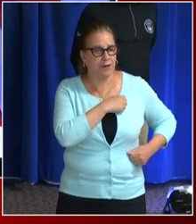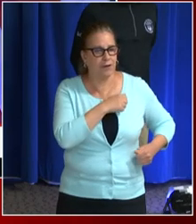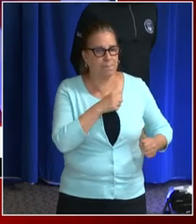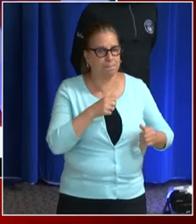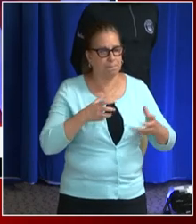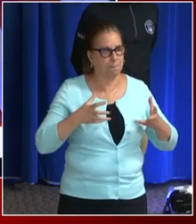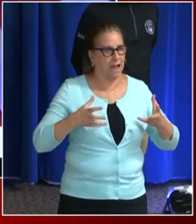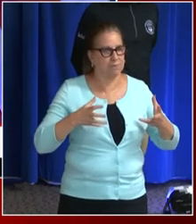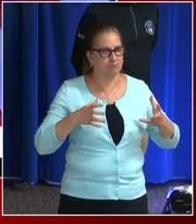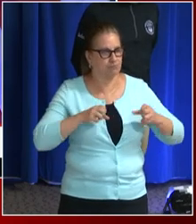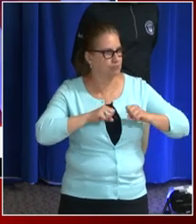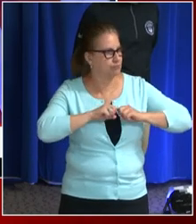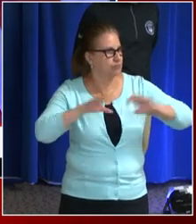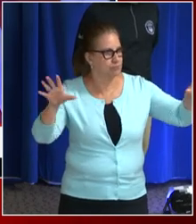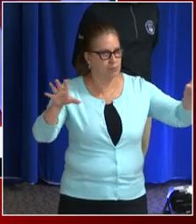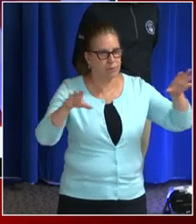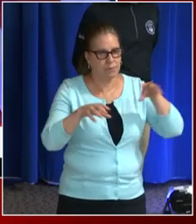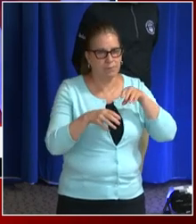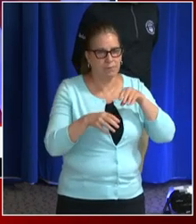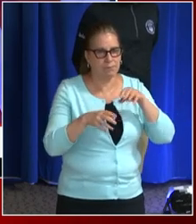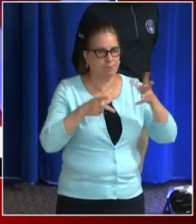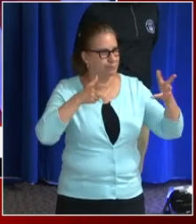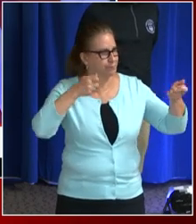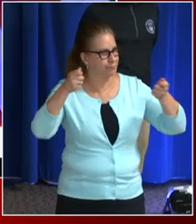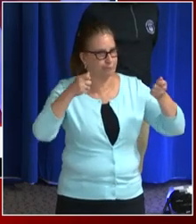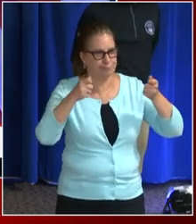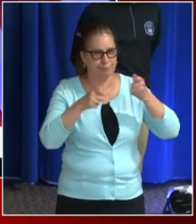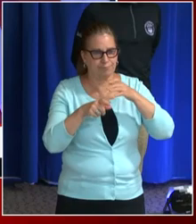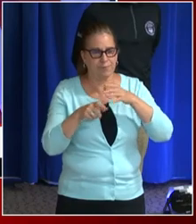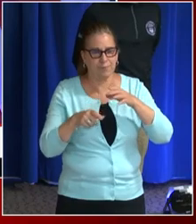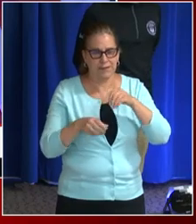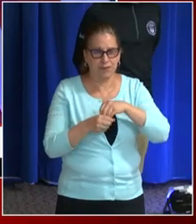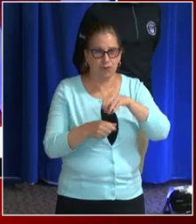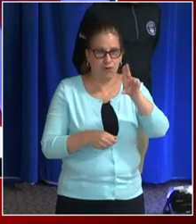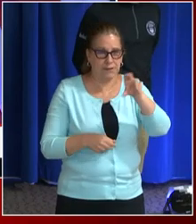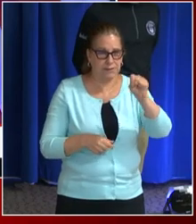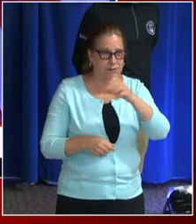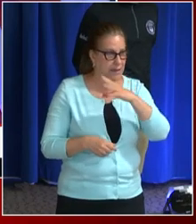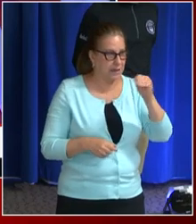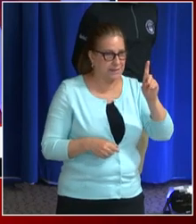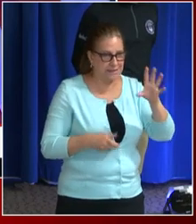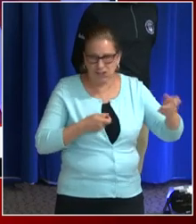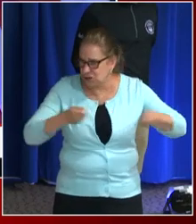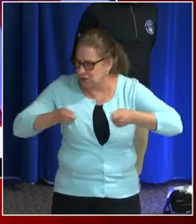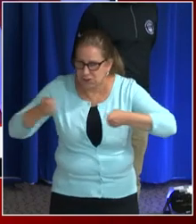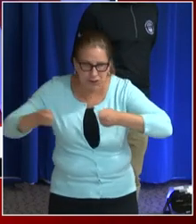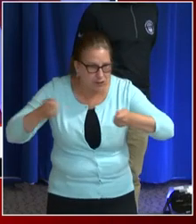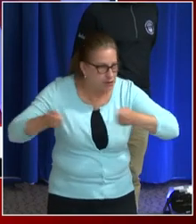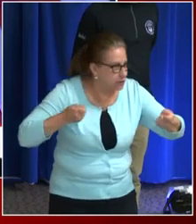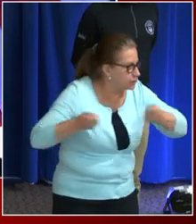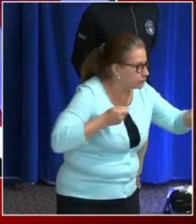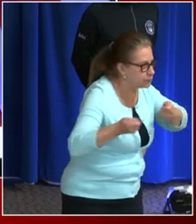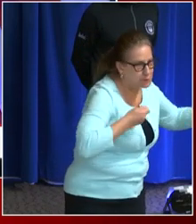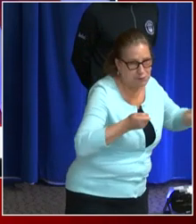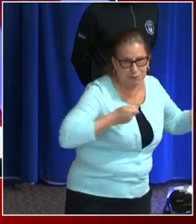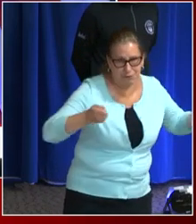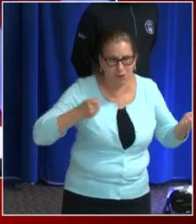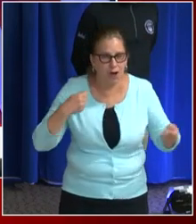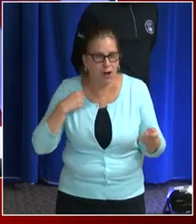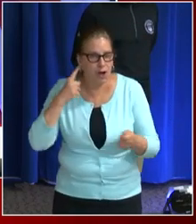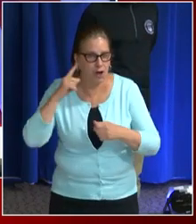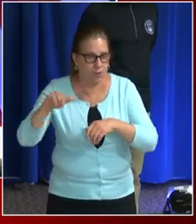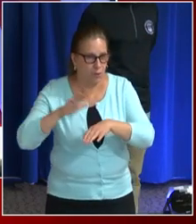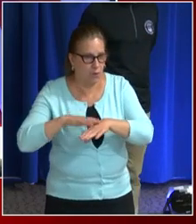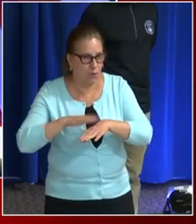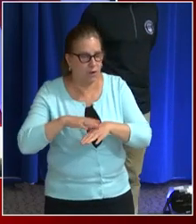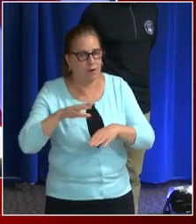in the district. So we all heard that ominous warning. I later was told that